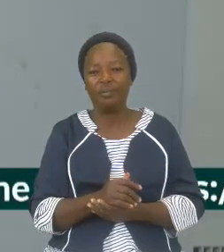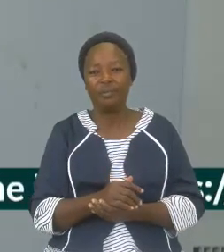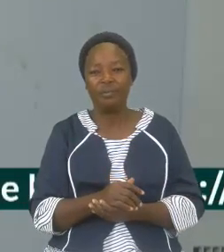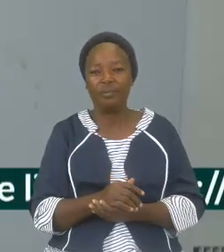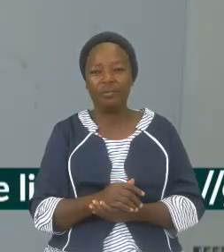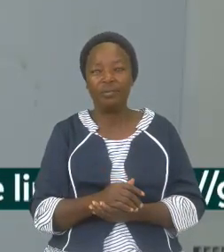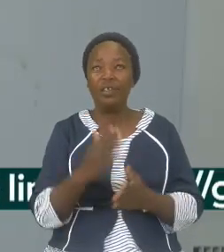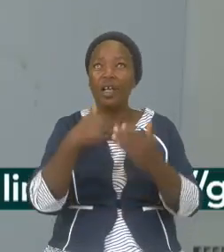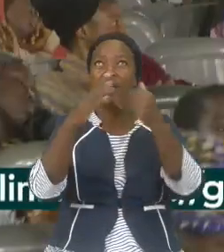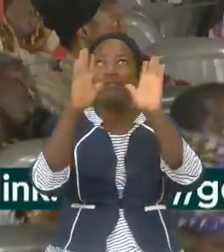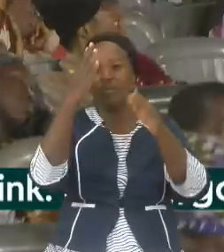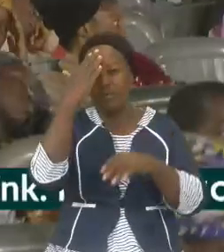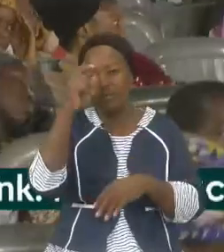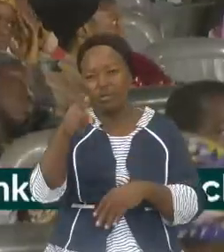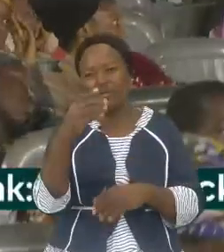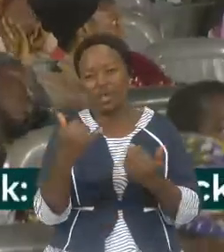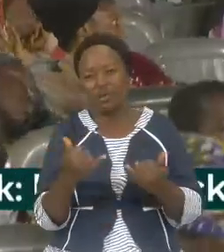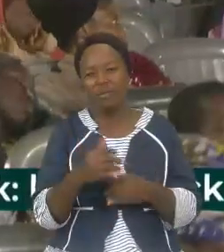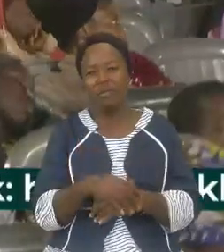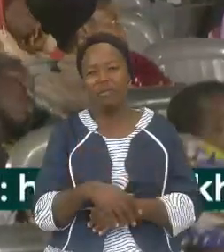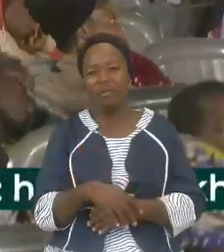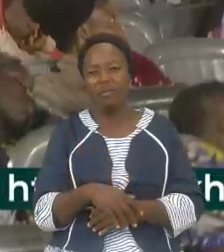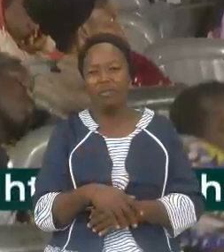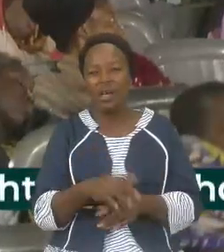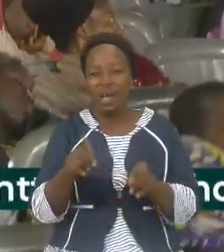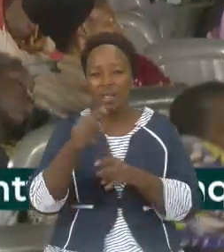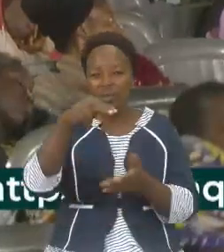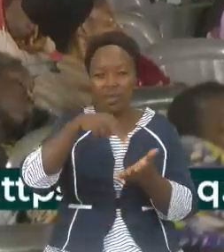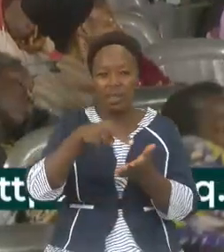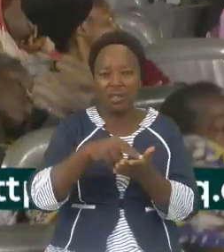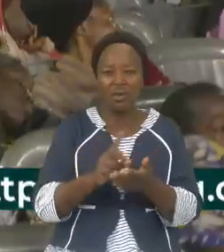Heaven knows you now. As you are standing up,